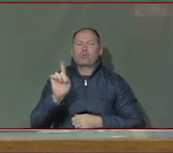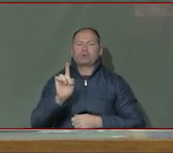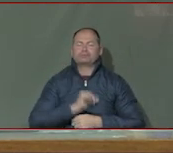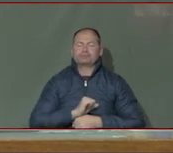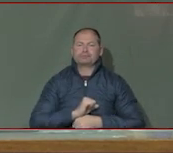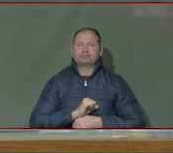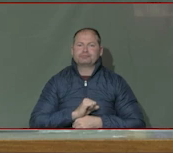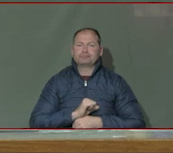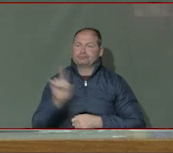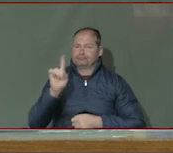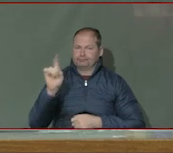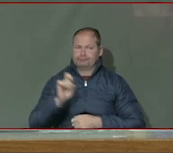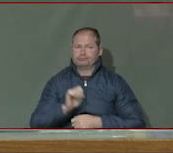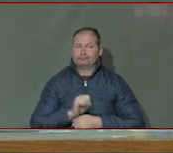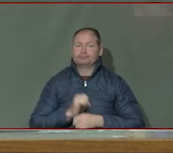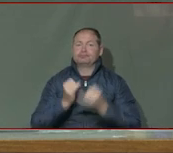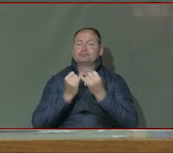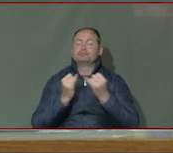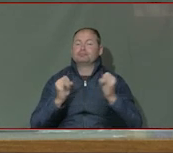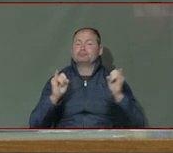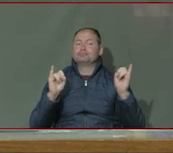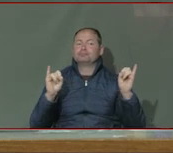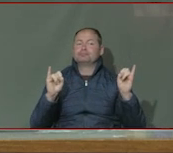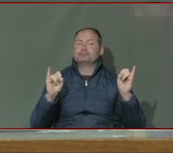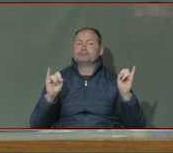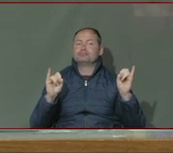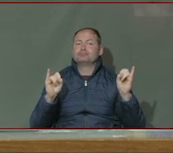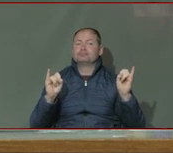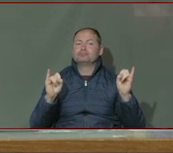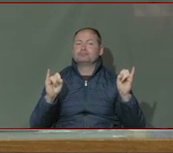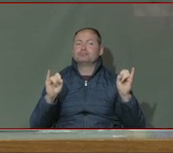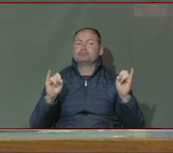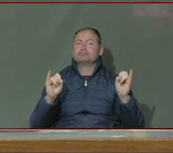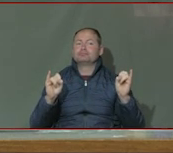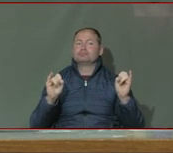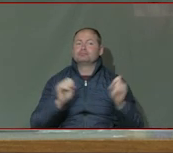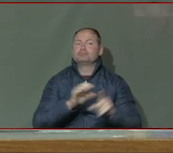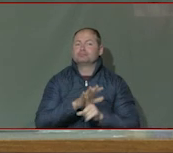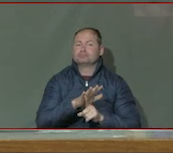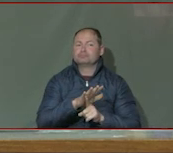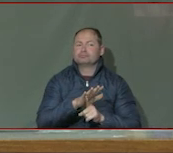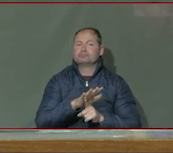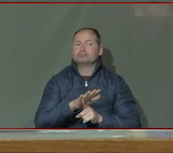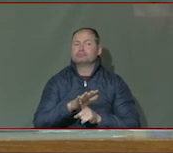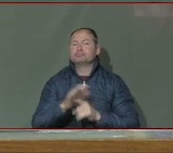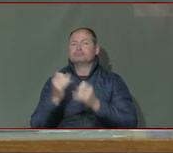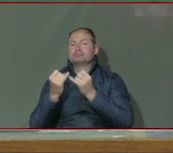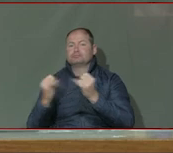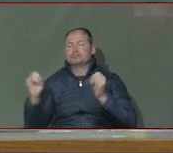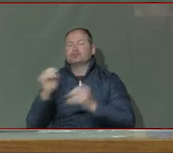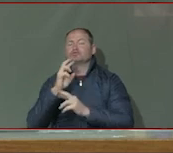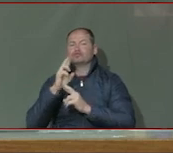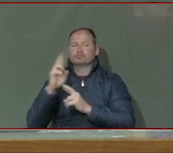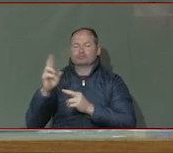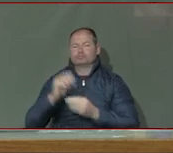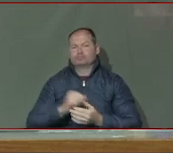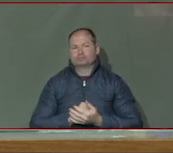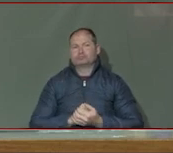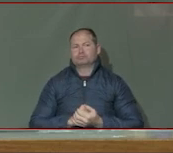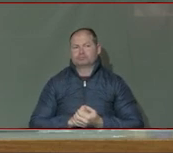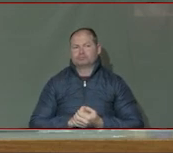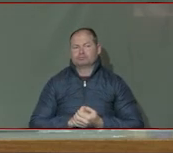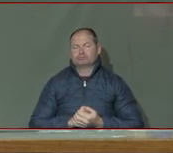seen. Independent, please write there, cause, and dependent, write there, the results. So you must go and